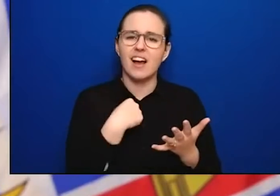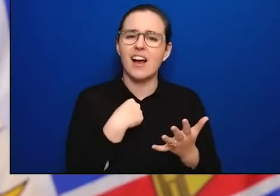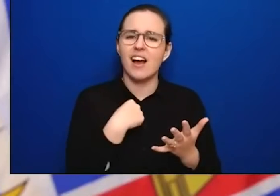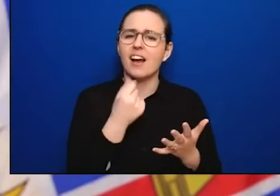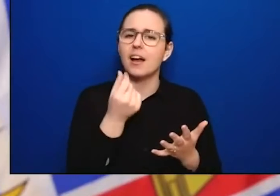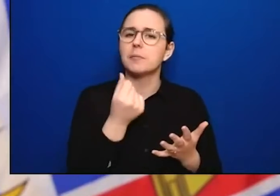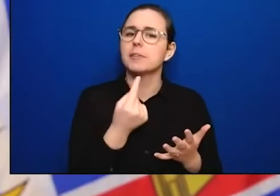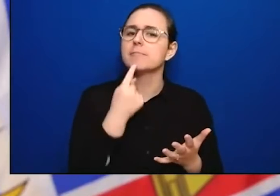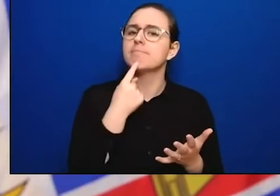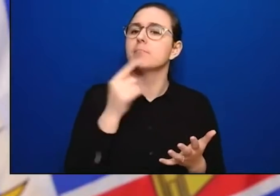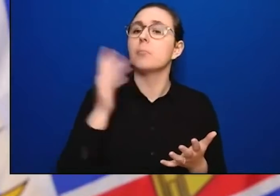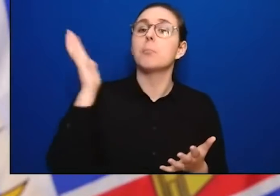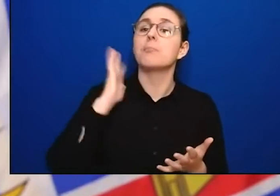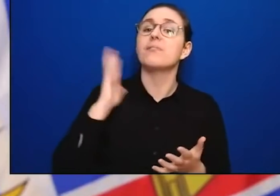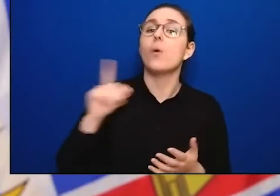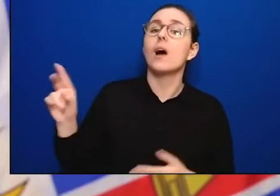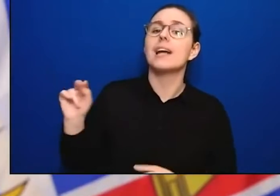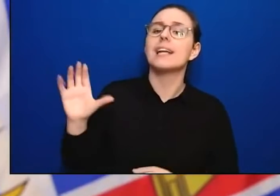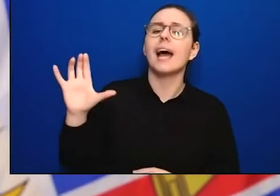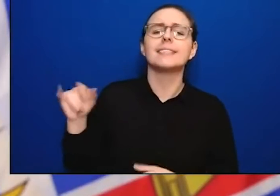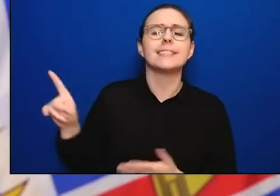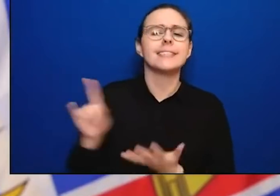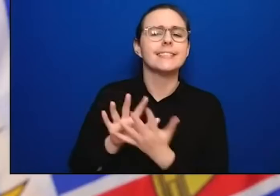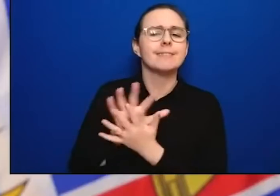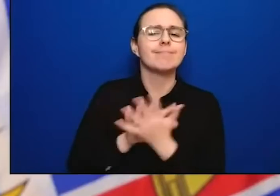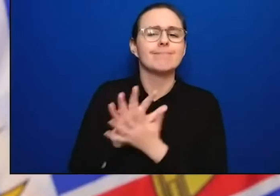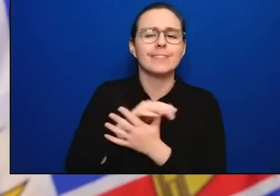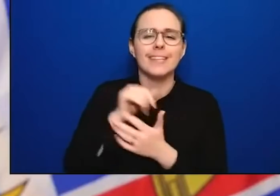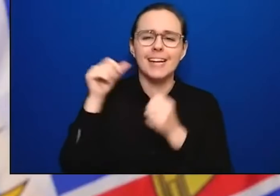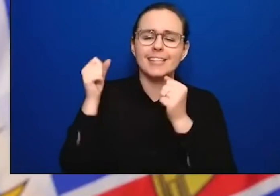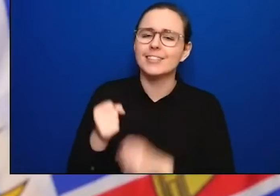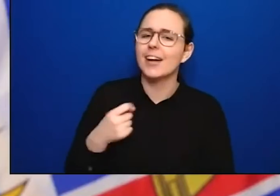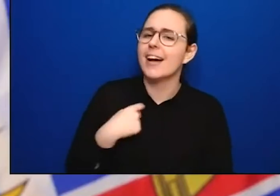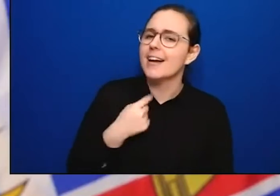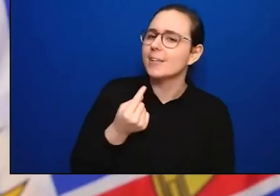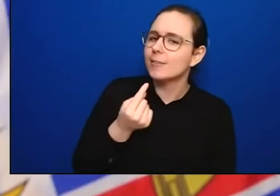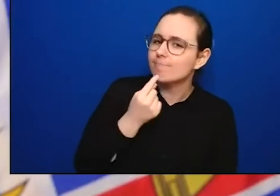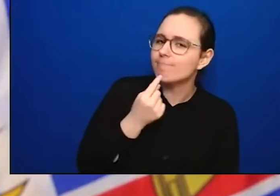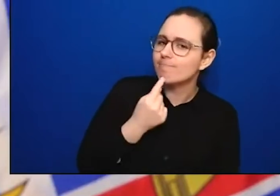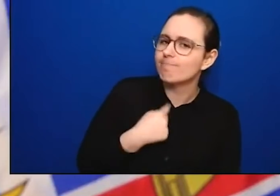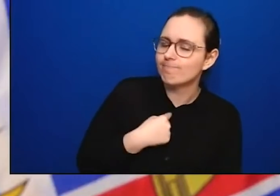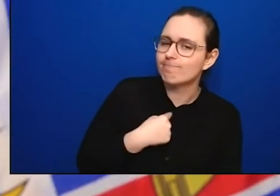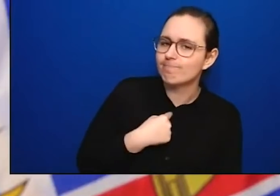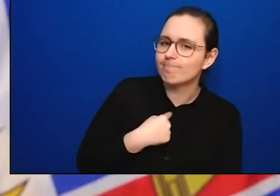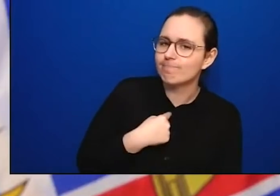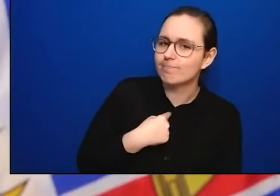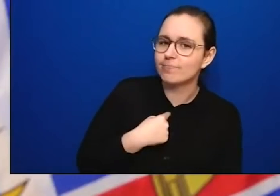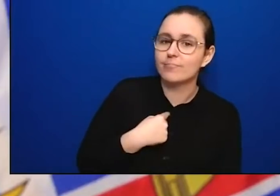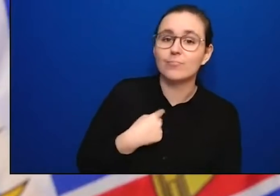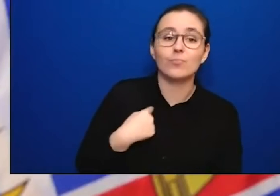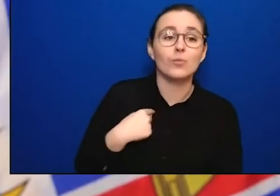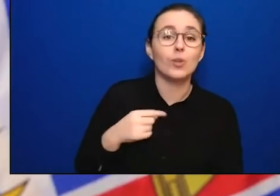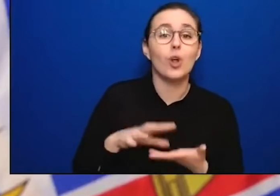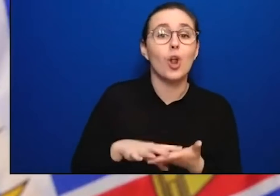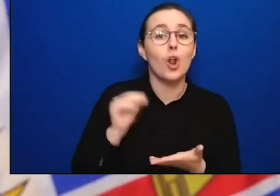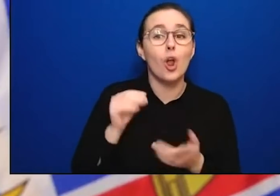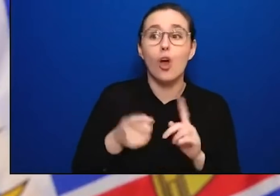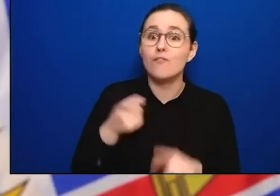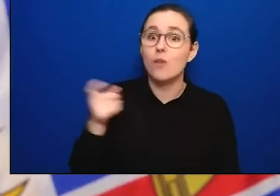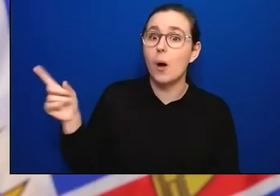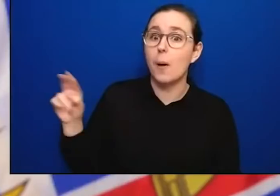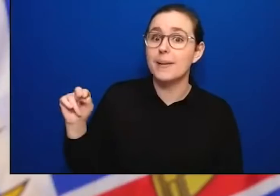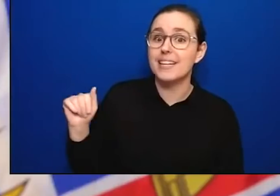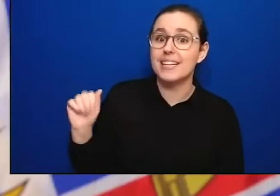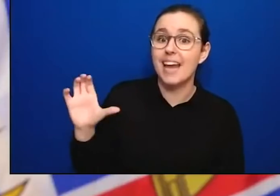I think there's a combination of things. I was a bit disappointed when NACI first came out and the language wasn't that strong.